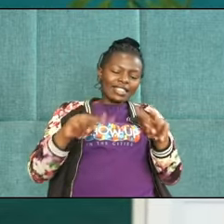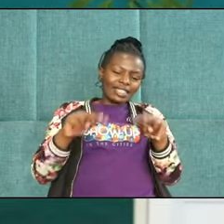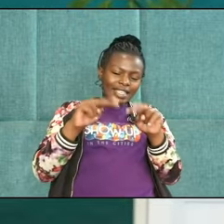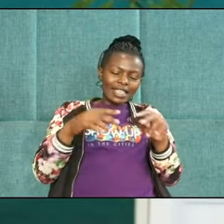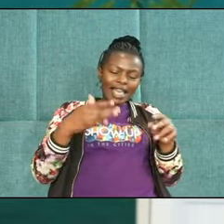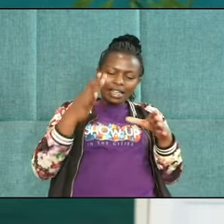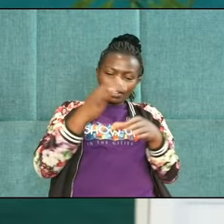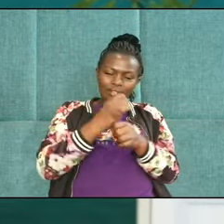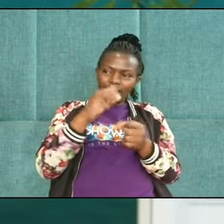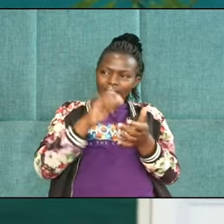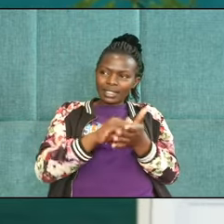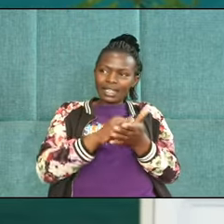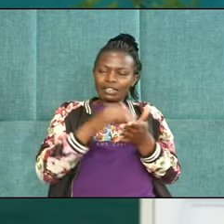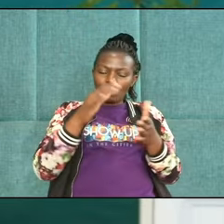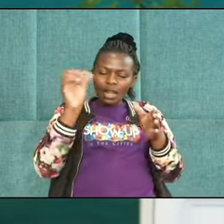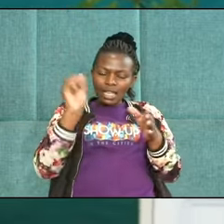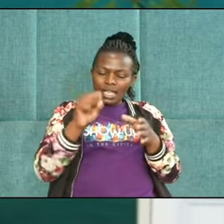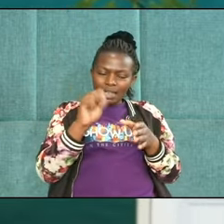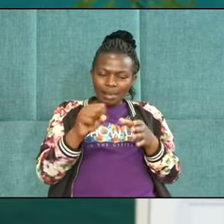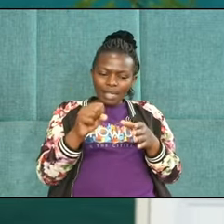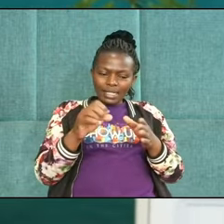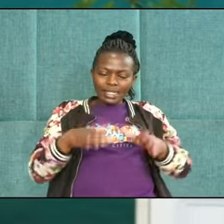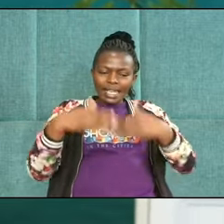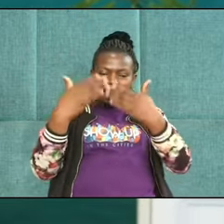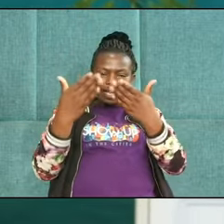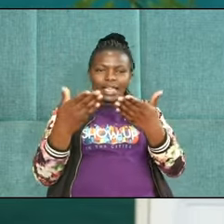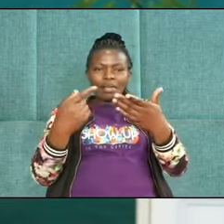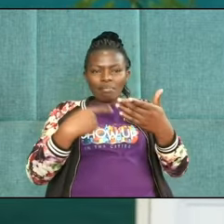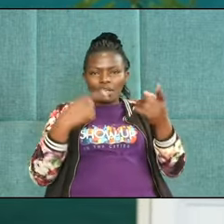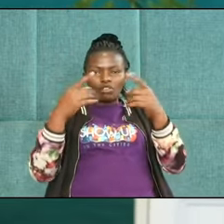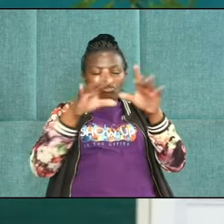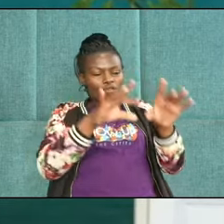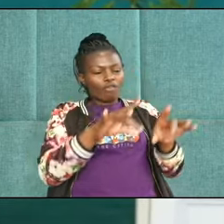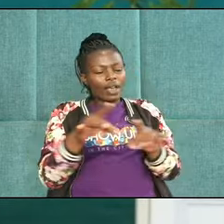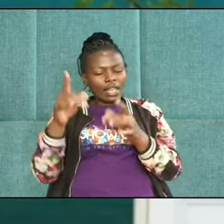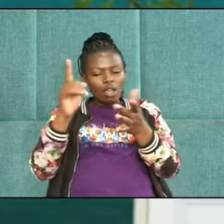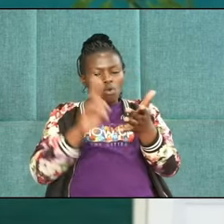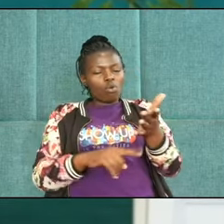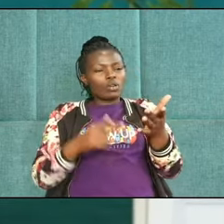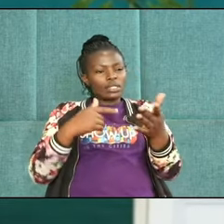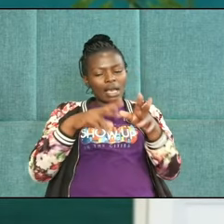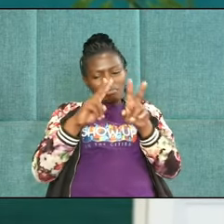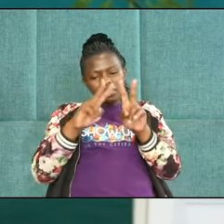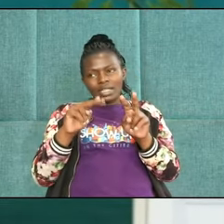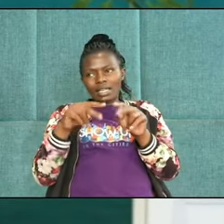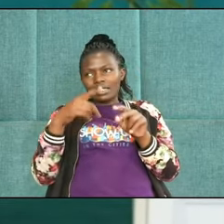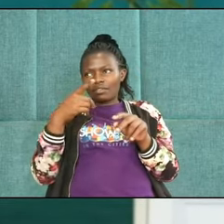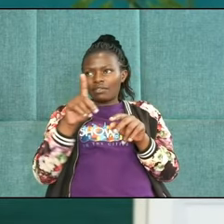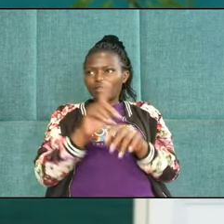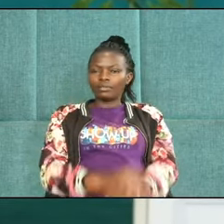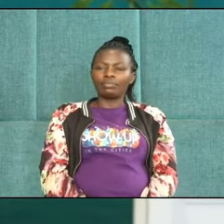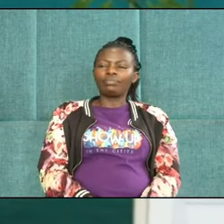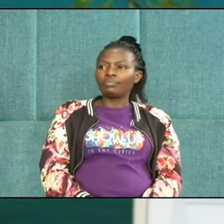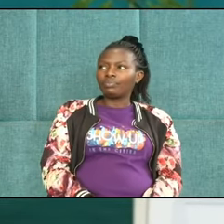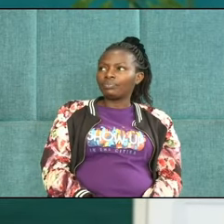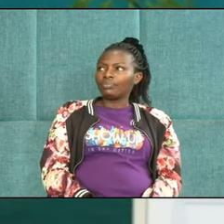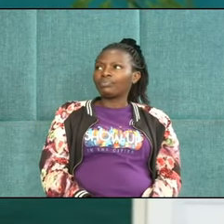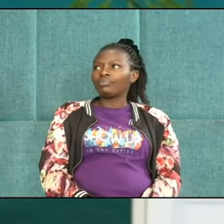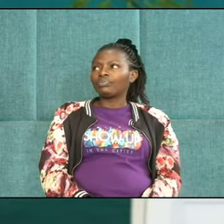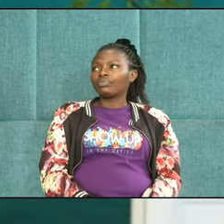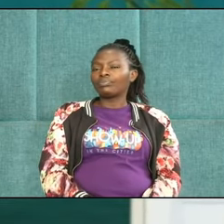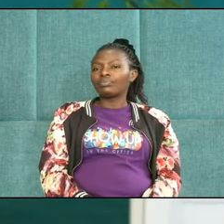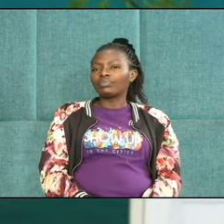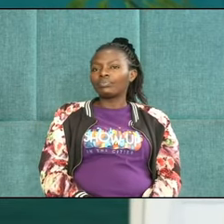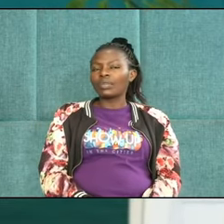trust that he will give me the ability to find what exactly I'm in search of. Now let's go to the next insurance